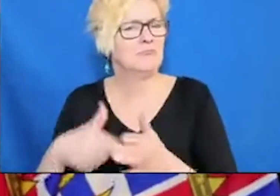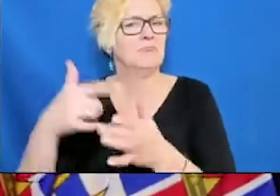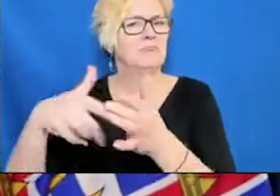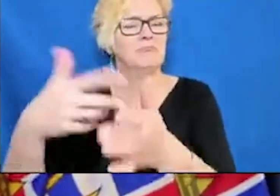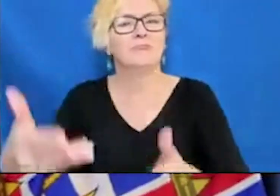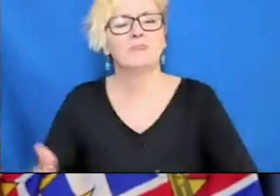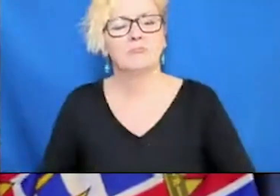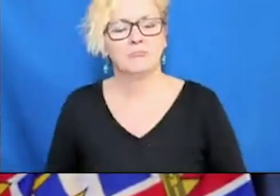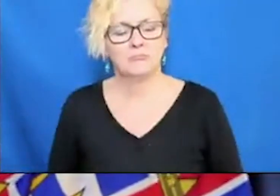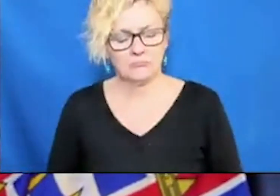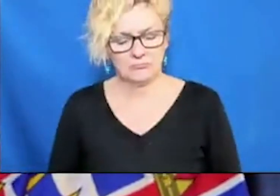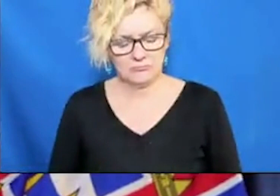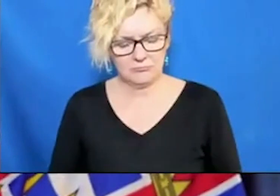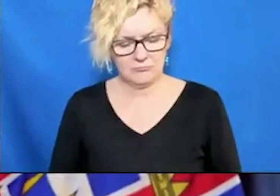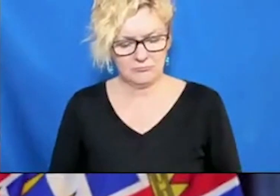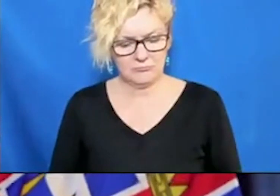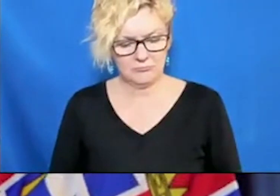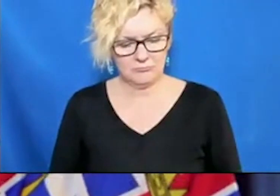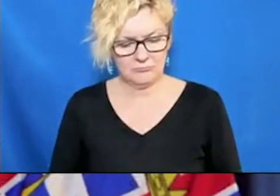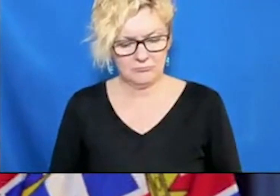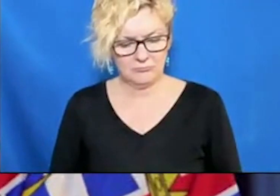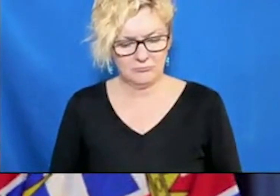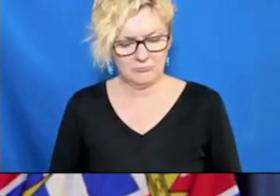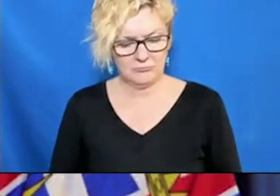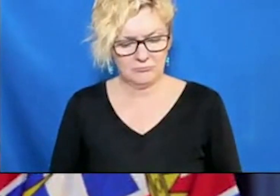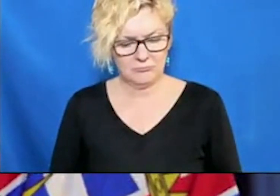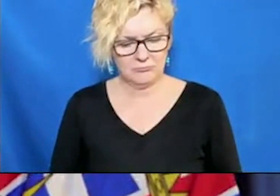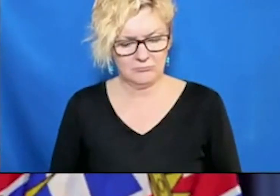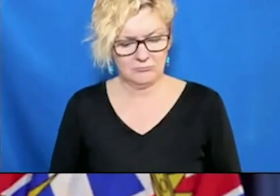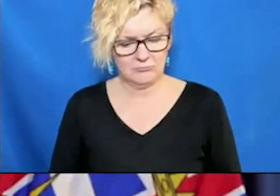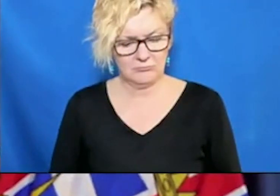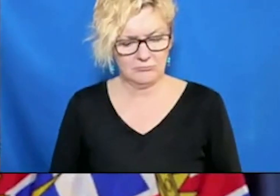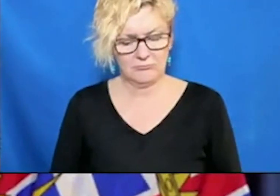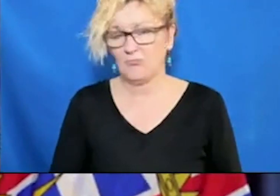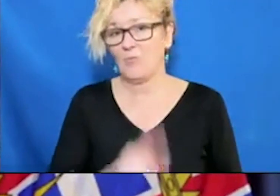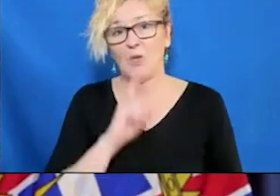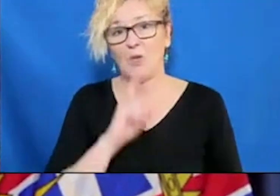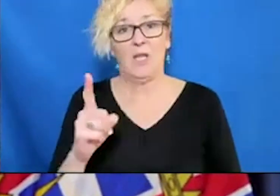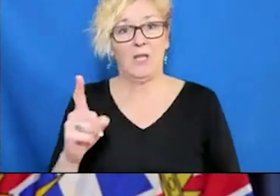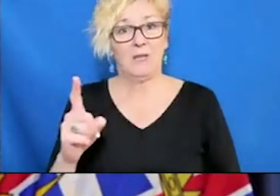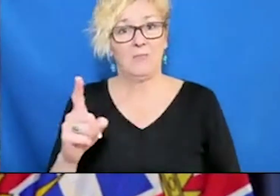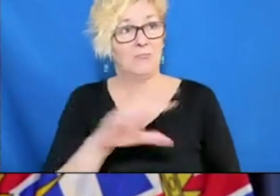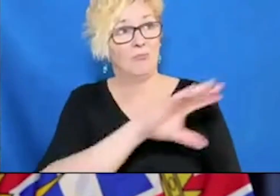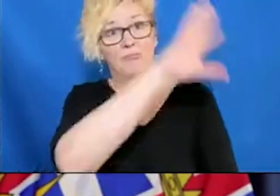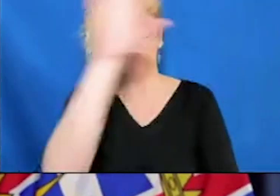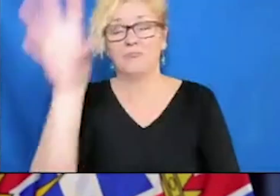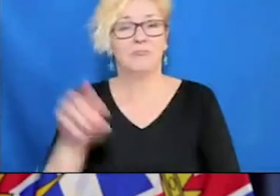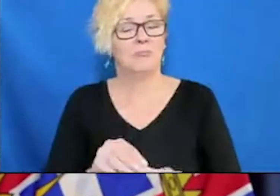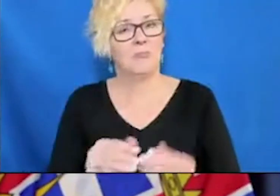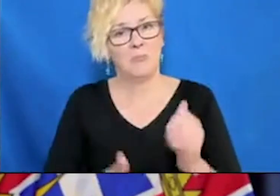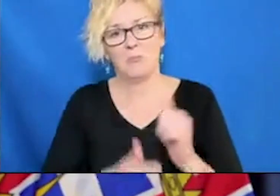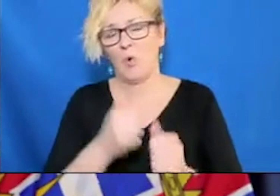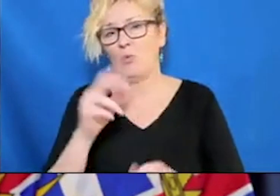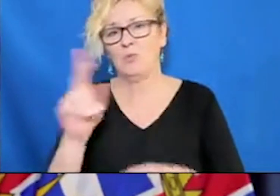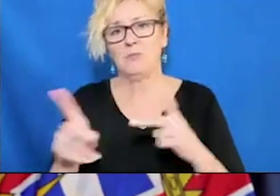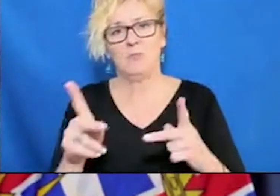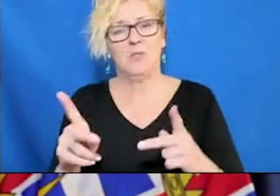I think I think overwhelmingly people are following the rules, Richard, and we've